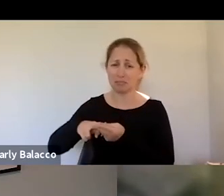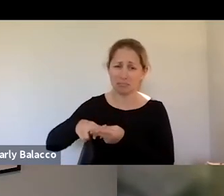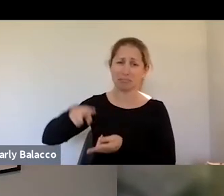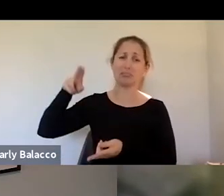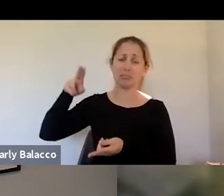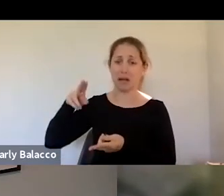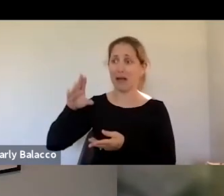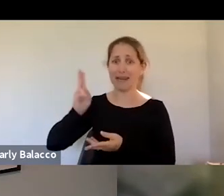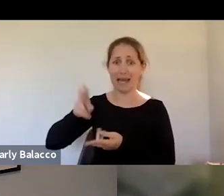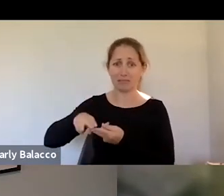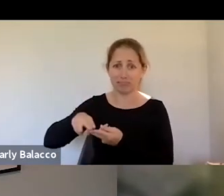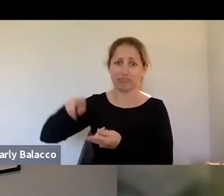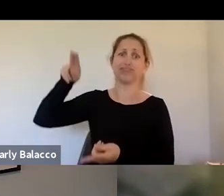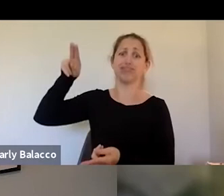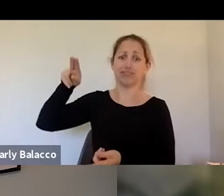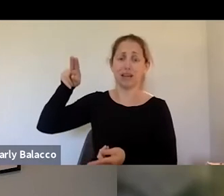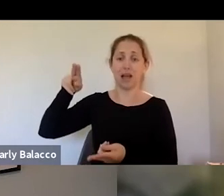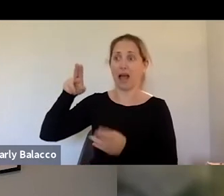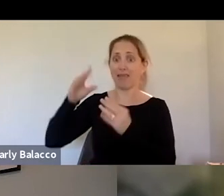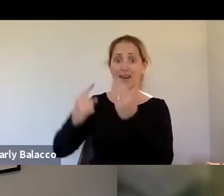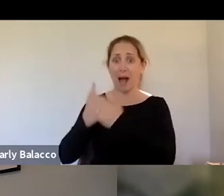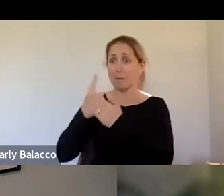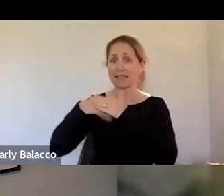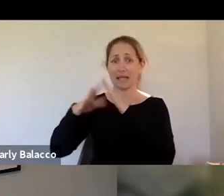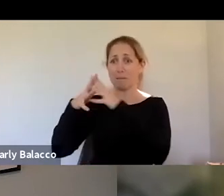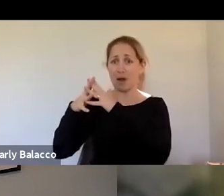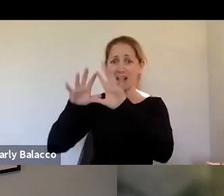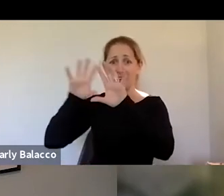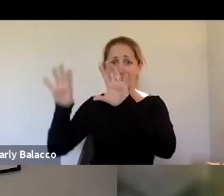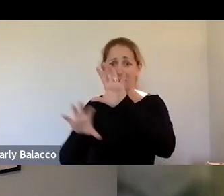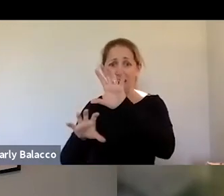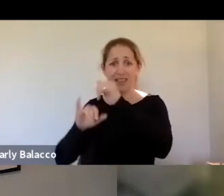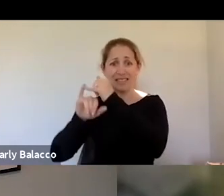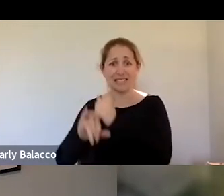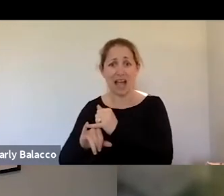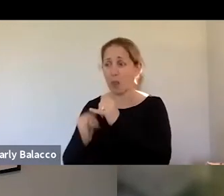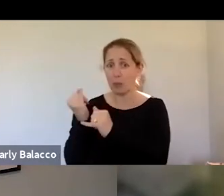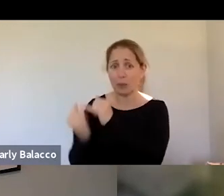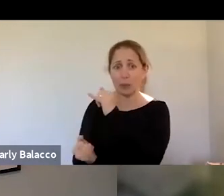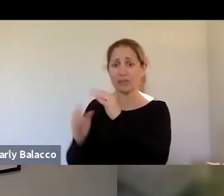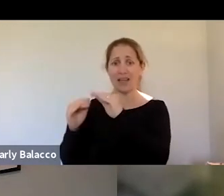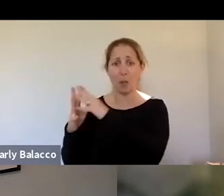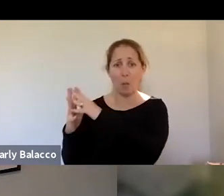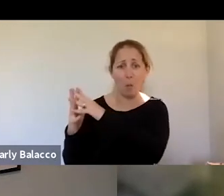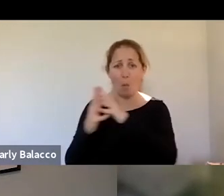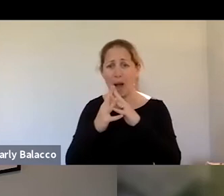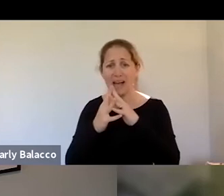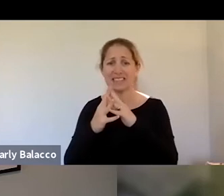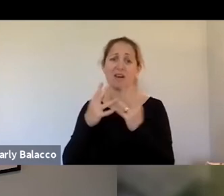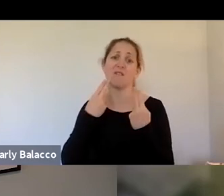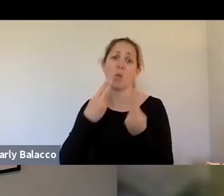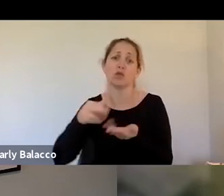and a surge starting in the southern states and moving to the Midwest. And of course, New York City got